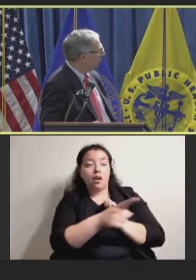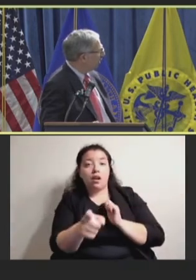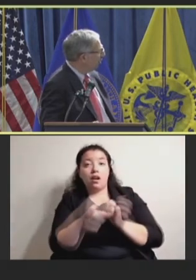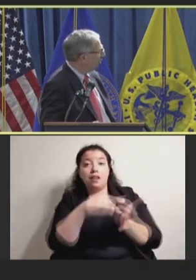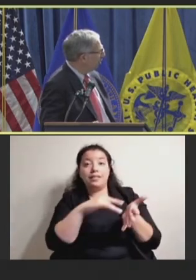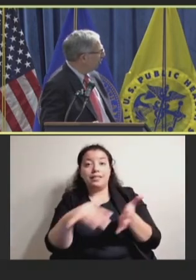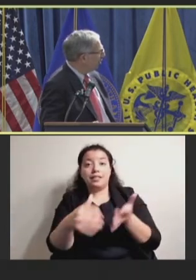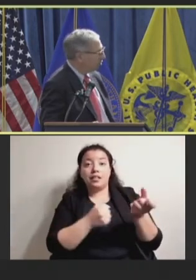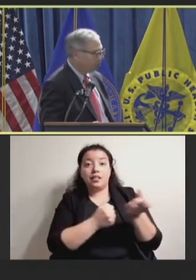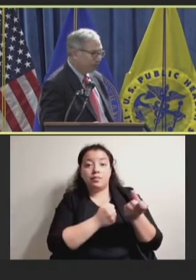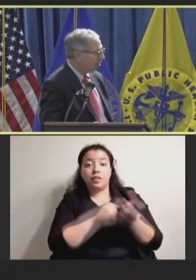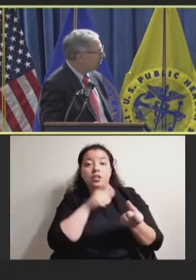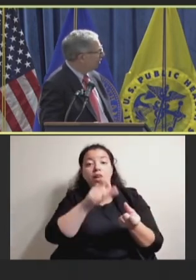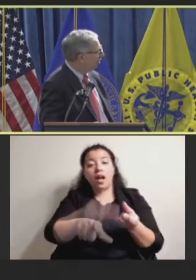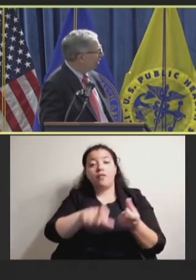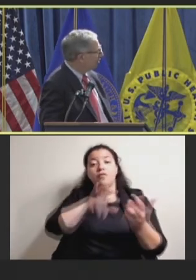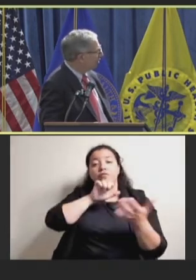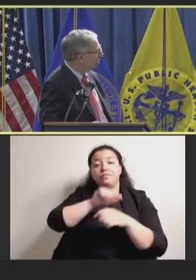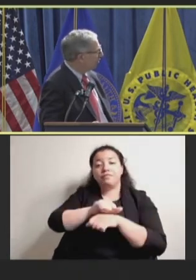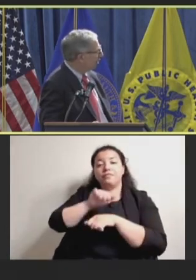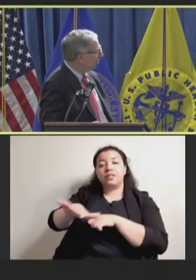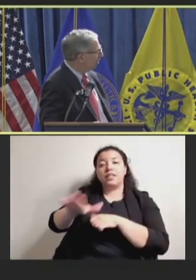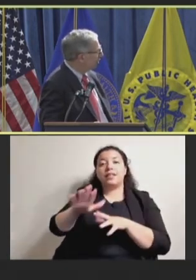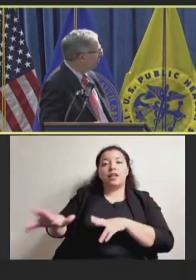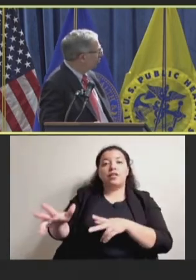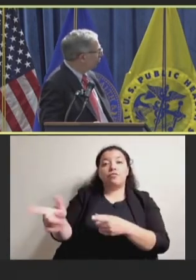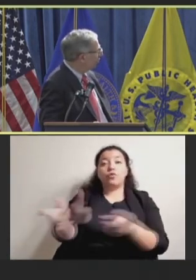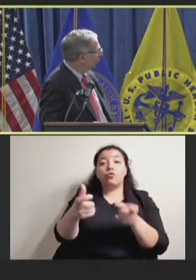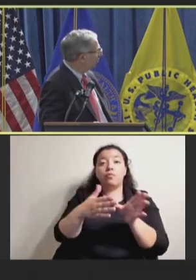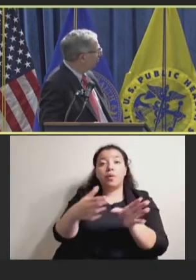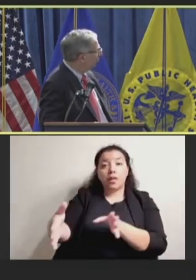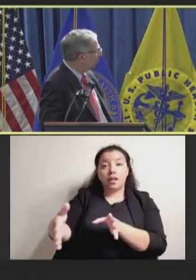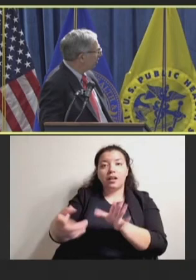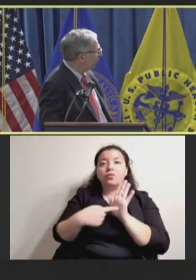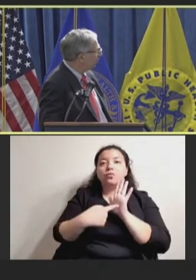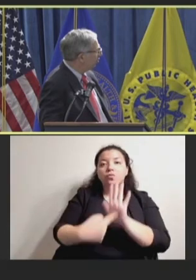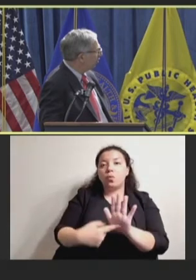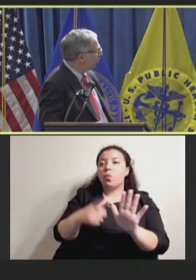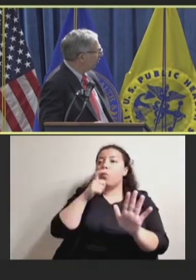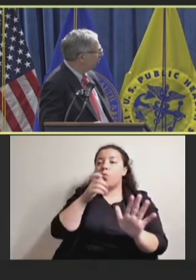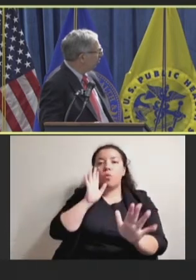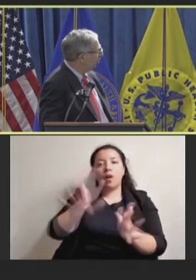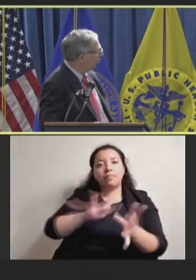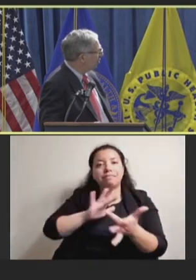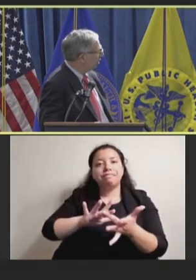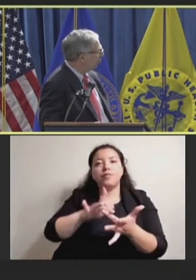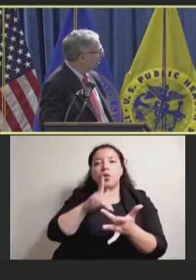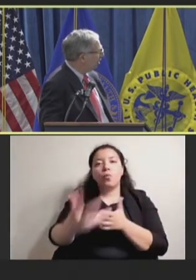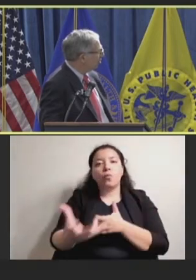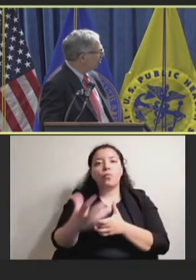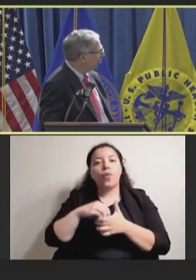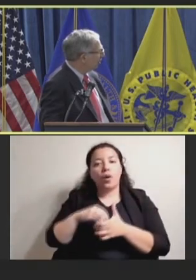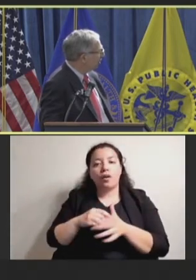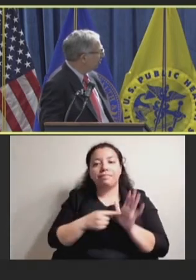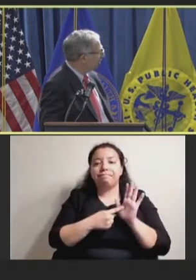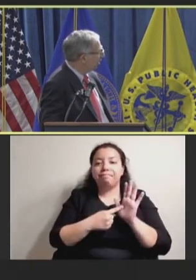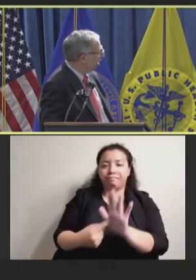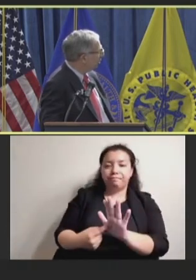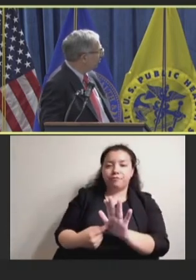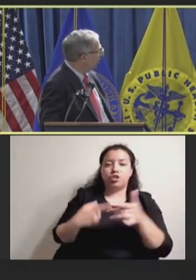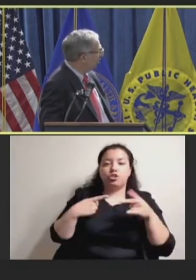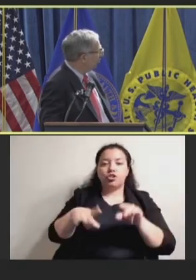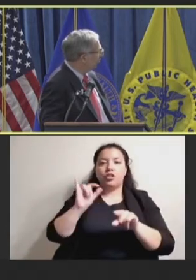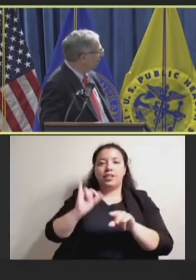recruitment plan no later than at the time that investigational new drug or investigational new device applications are submitted,